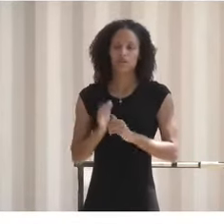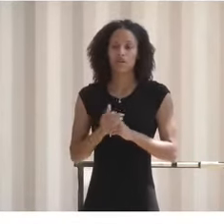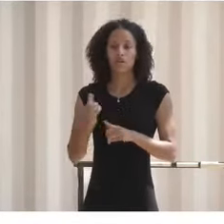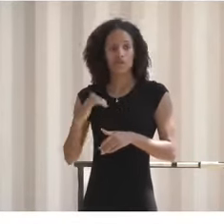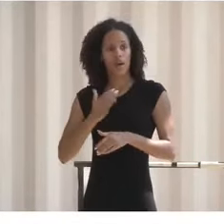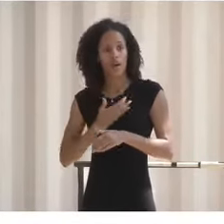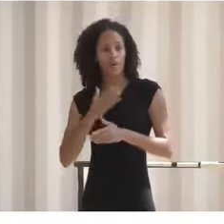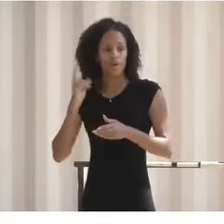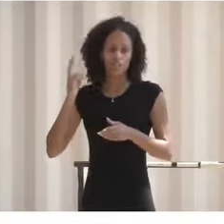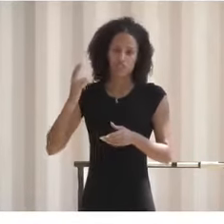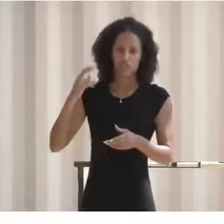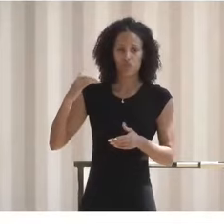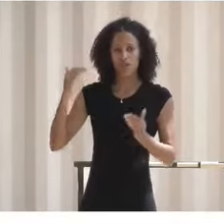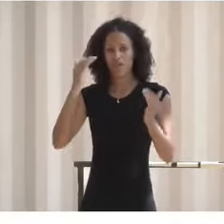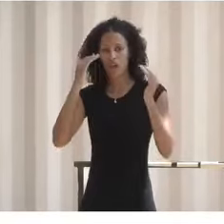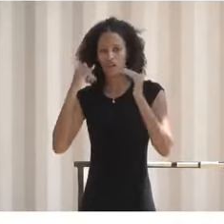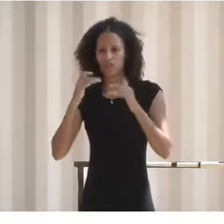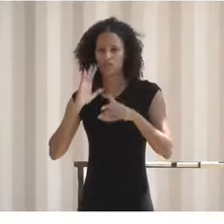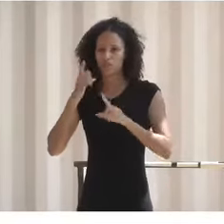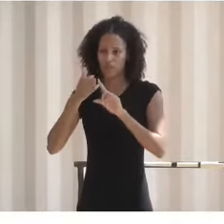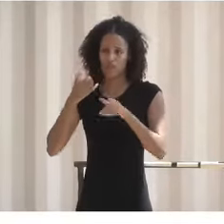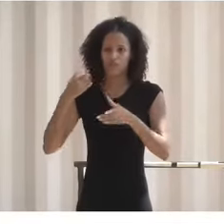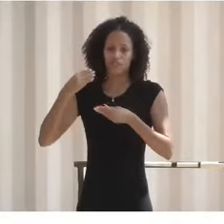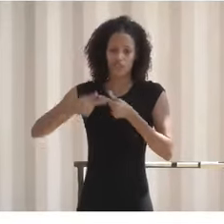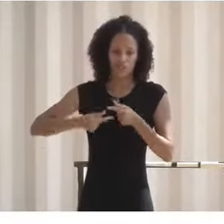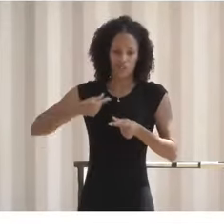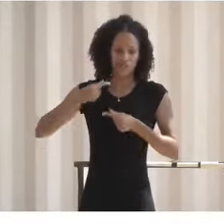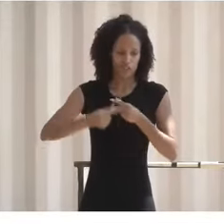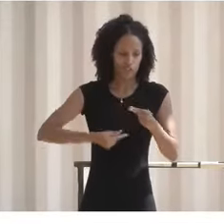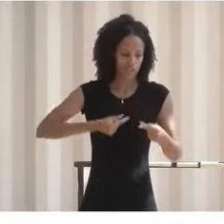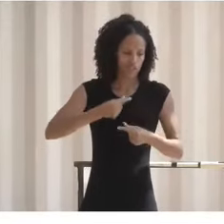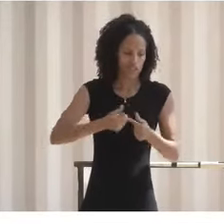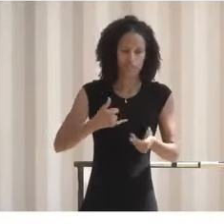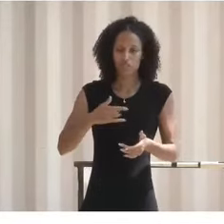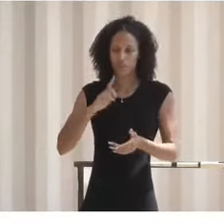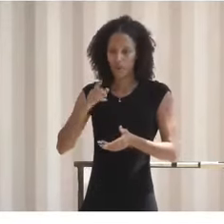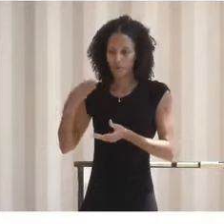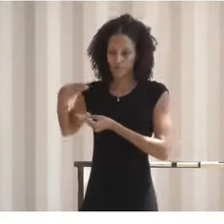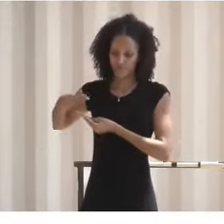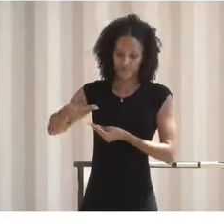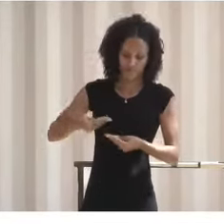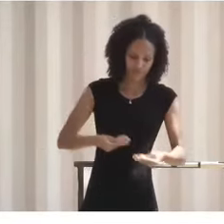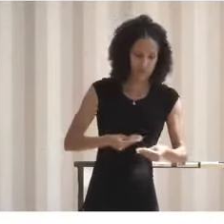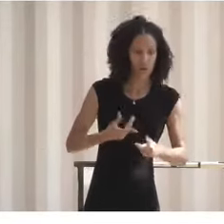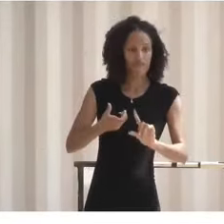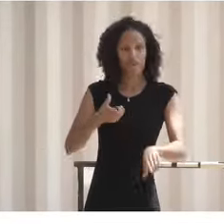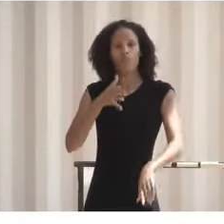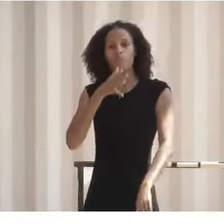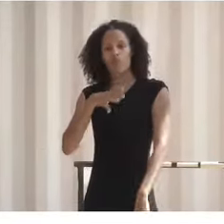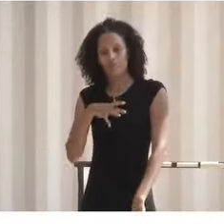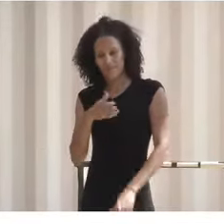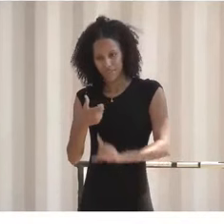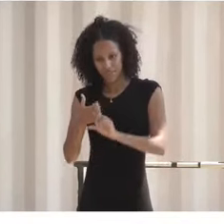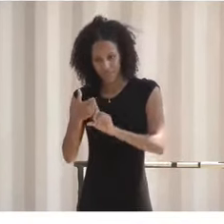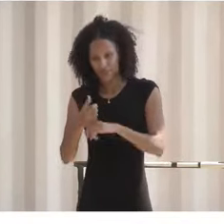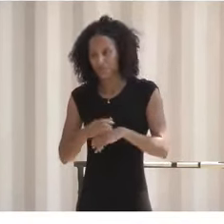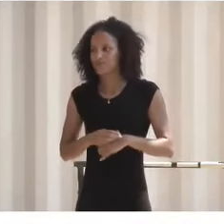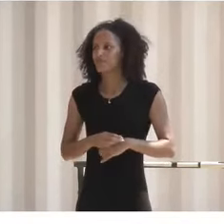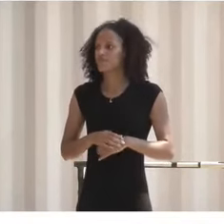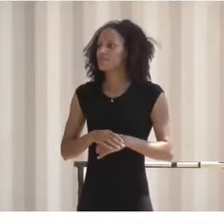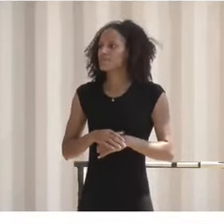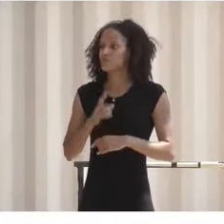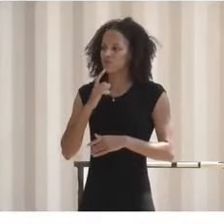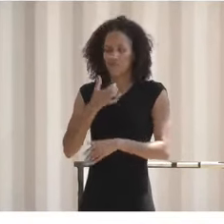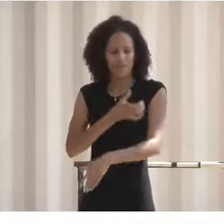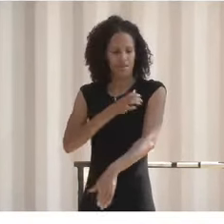histories and our knowledge are being passed down through generation to generations, and women are the carrier of this.